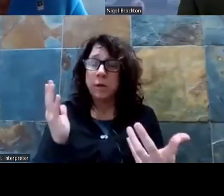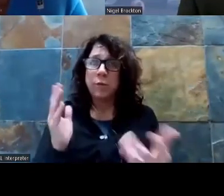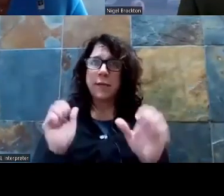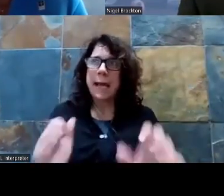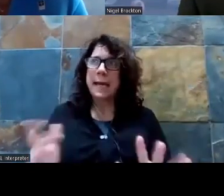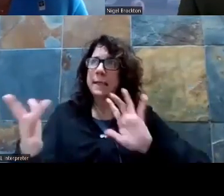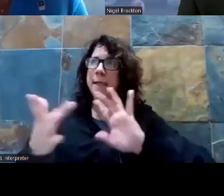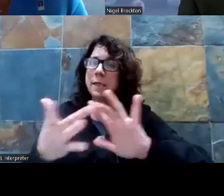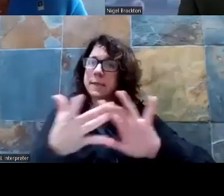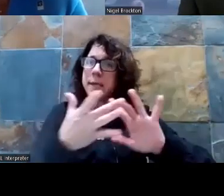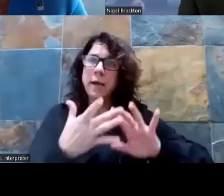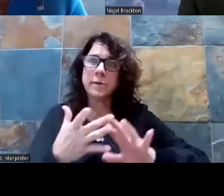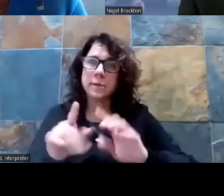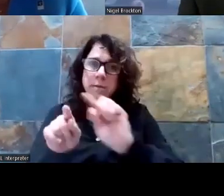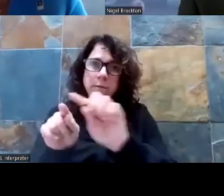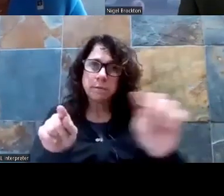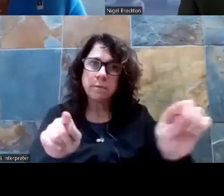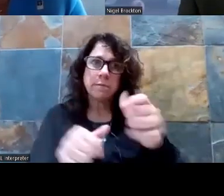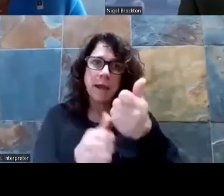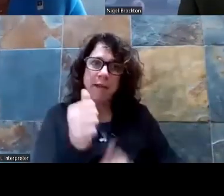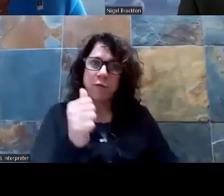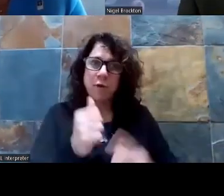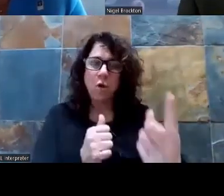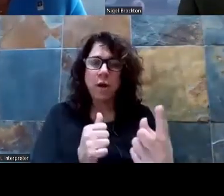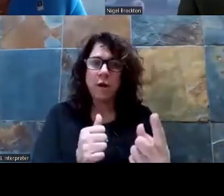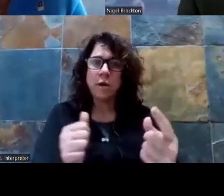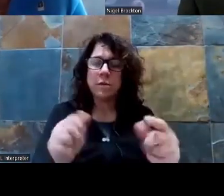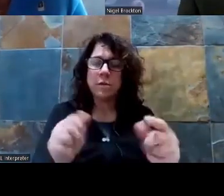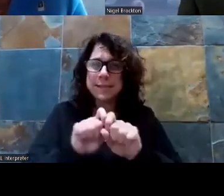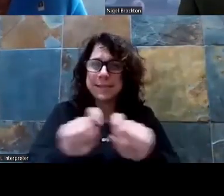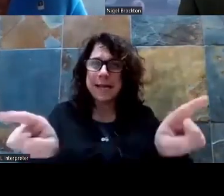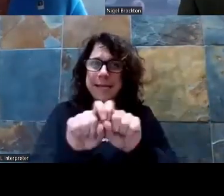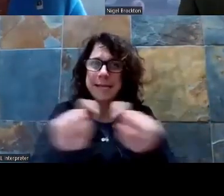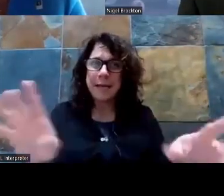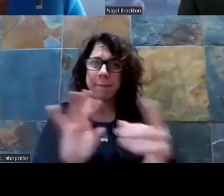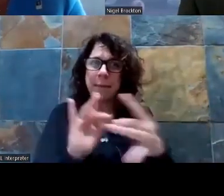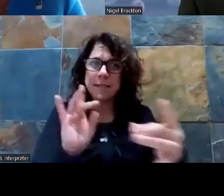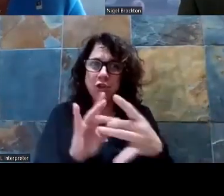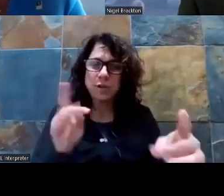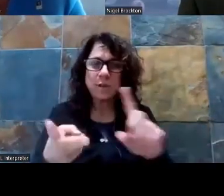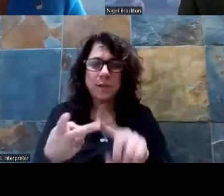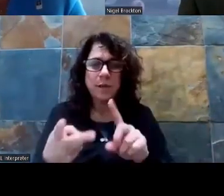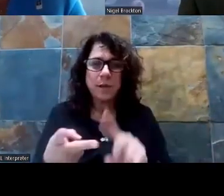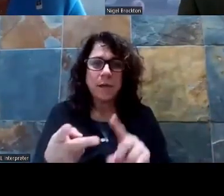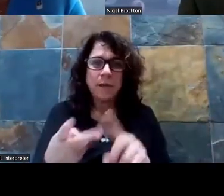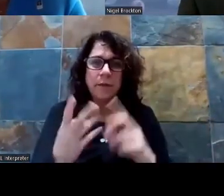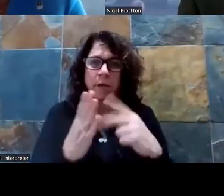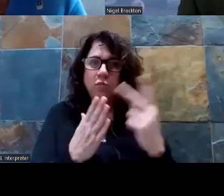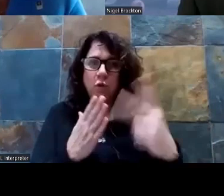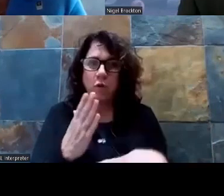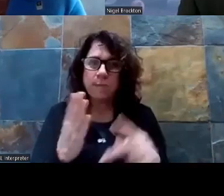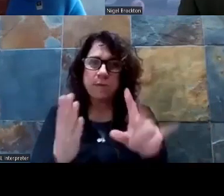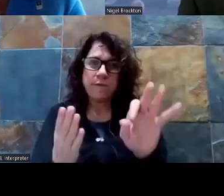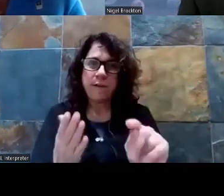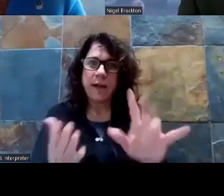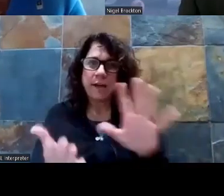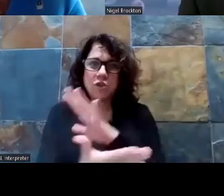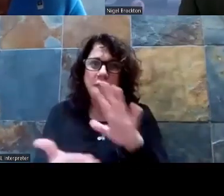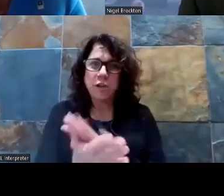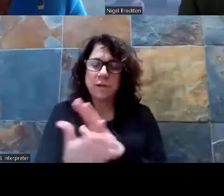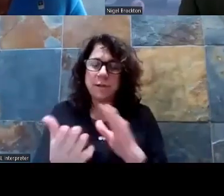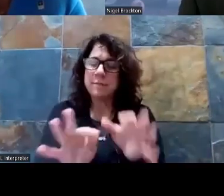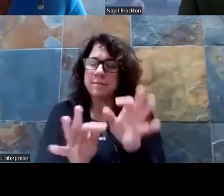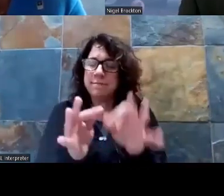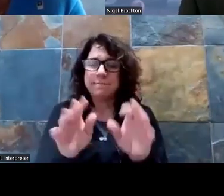reach almost everybody through sending messages, having programs or the fact sheet, simple language,